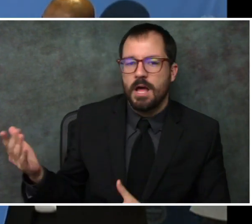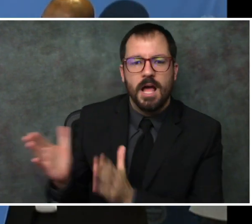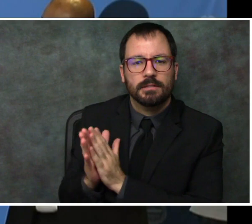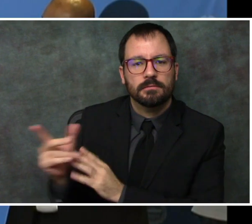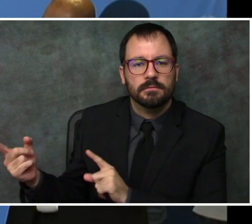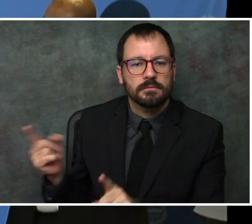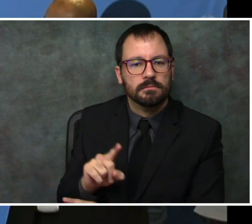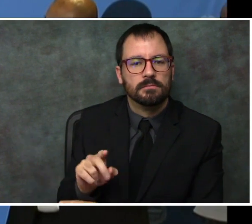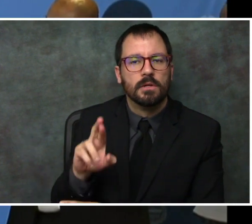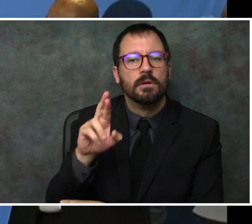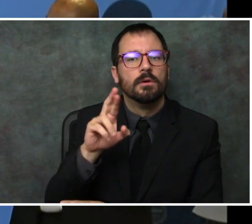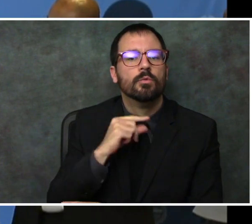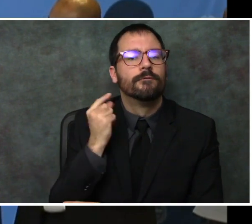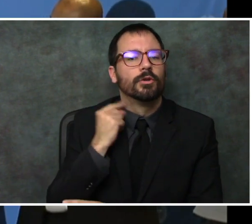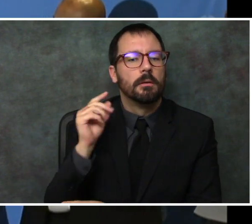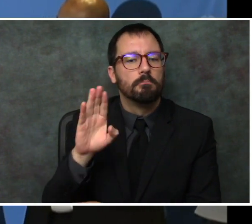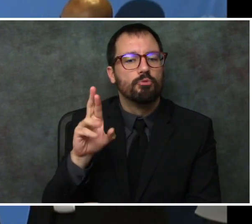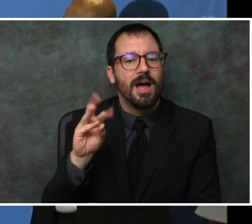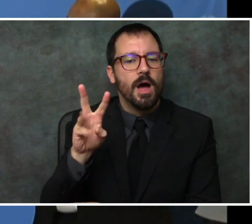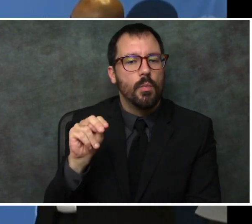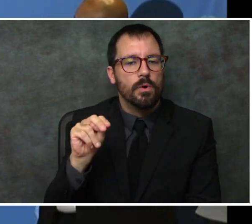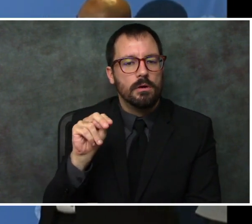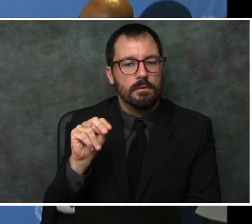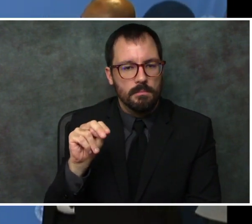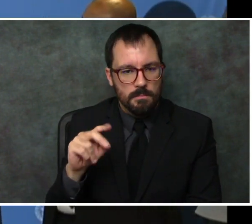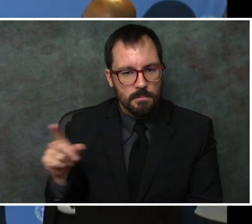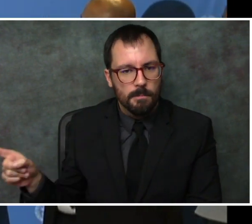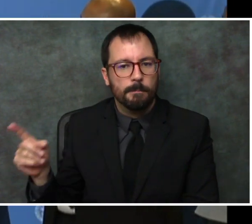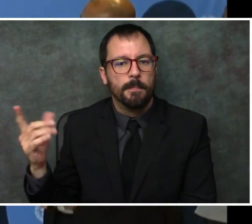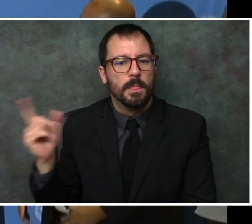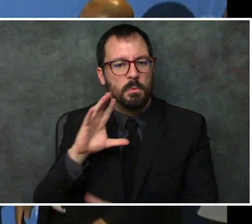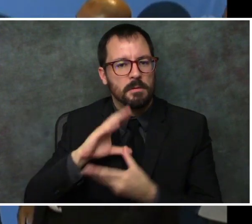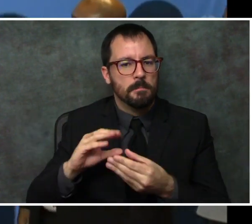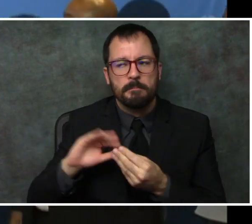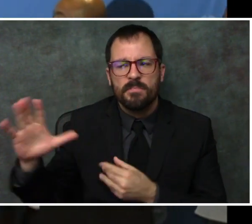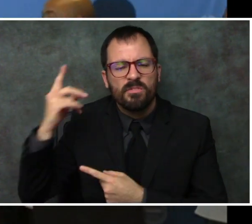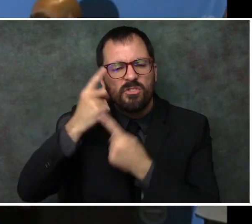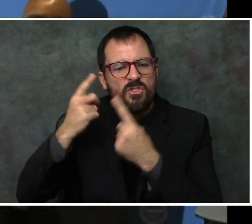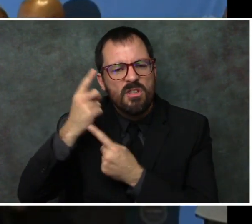their thought process on the body camera, because I'd rather have him explain that to you.